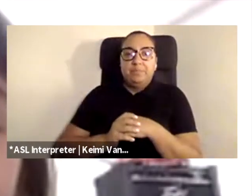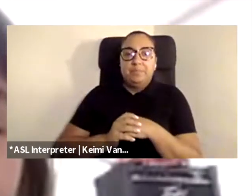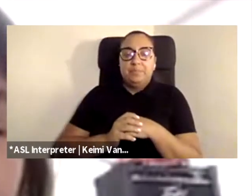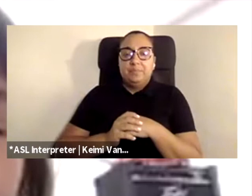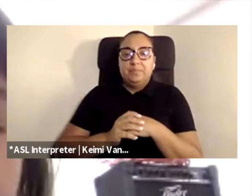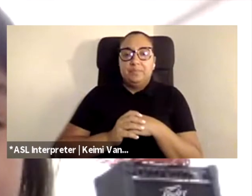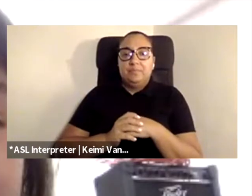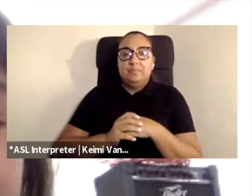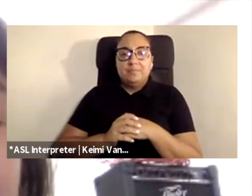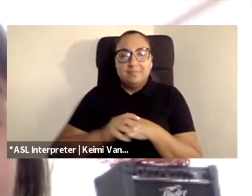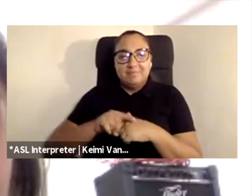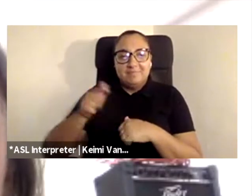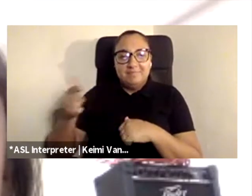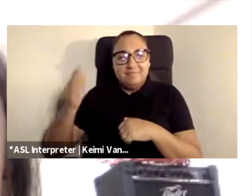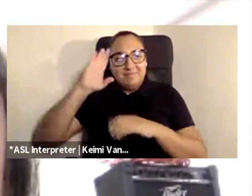Hello, everyone.